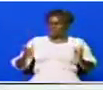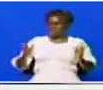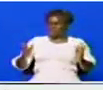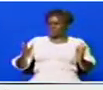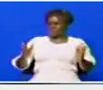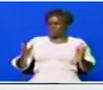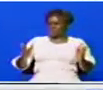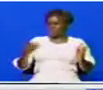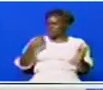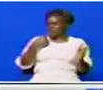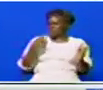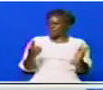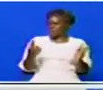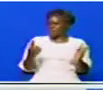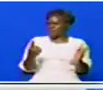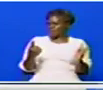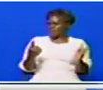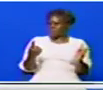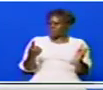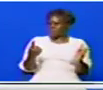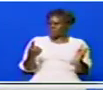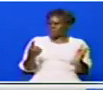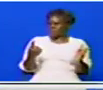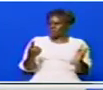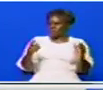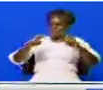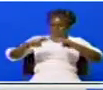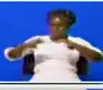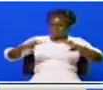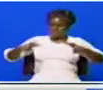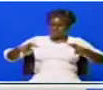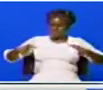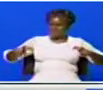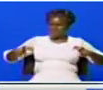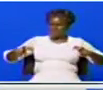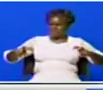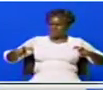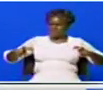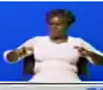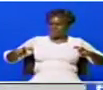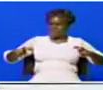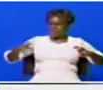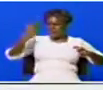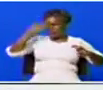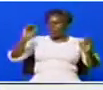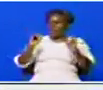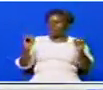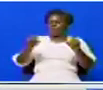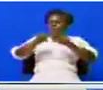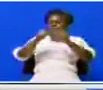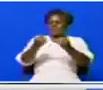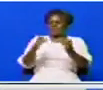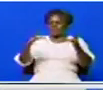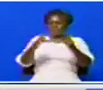had indicated, you know, saying that they're going to allow investigations to go through, saying that he doesn't know if the system has